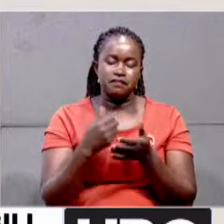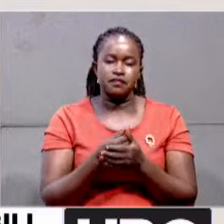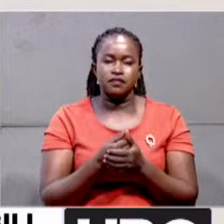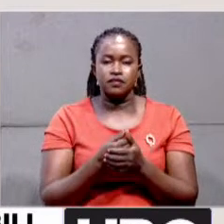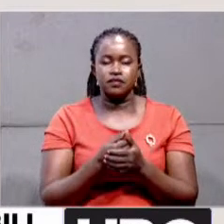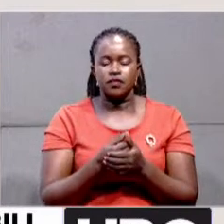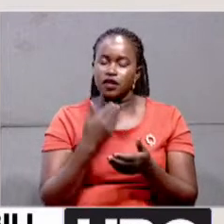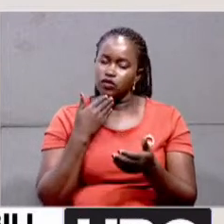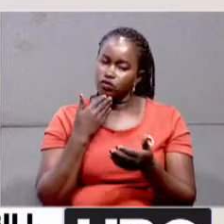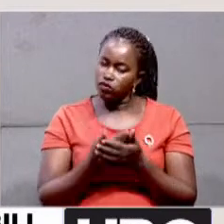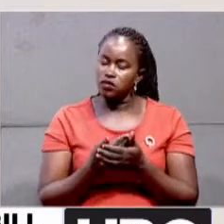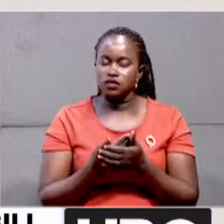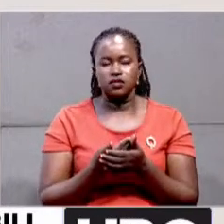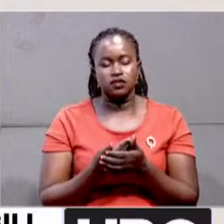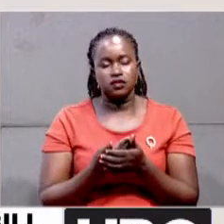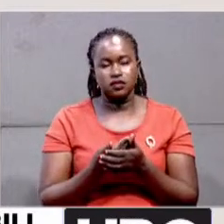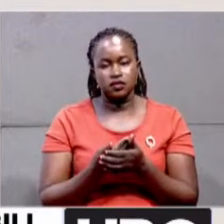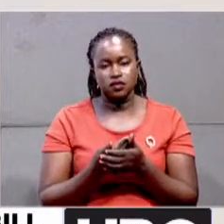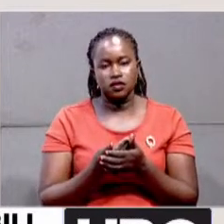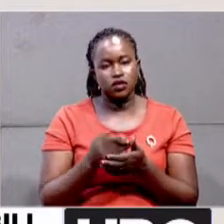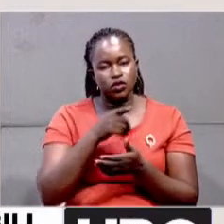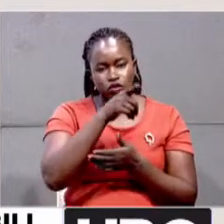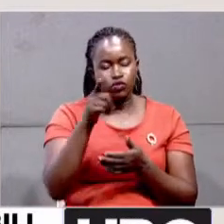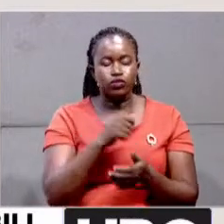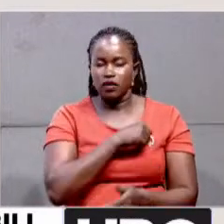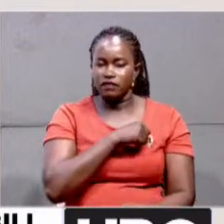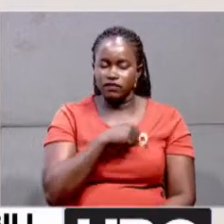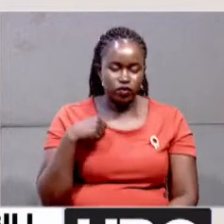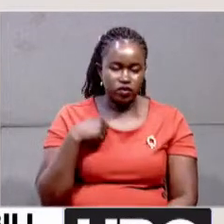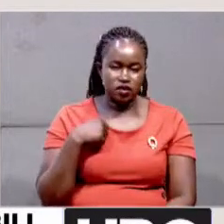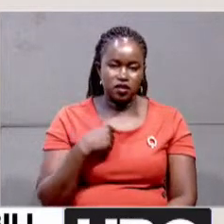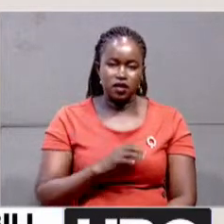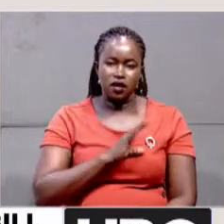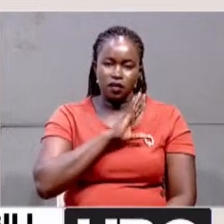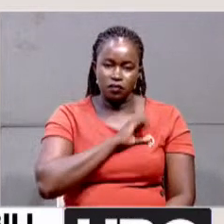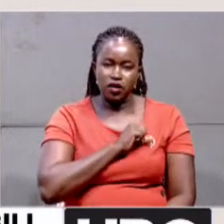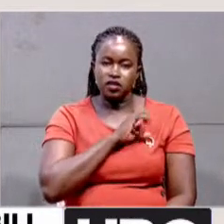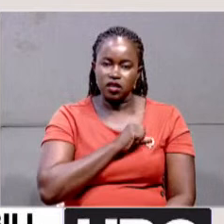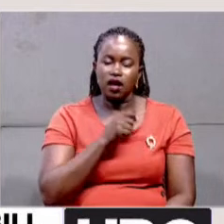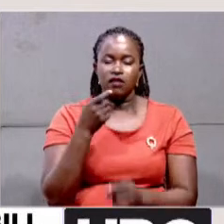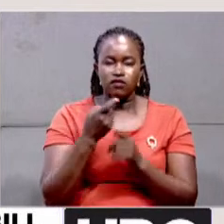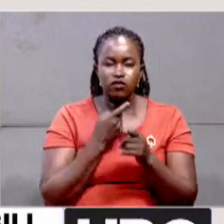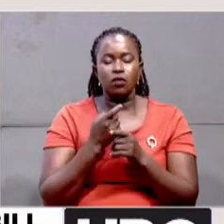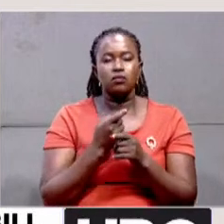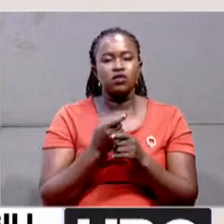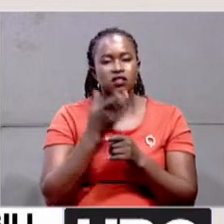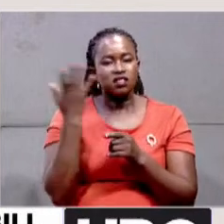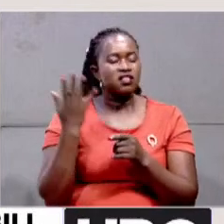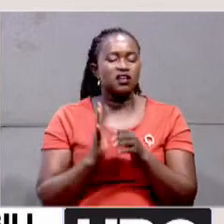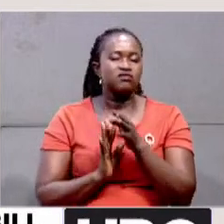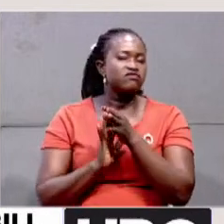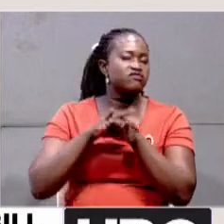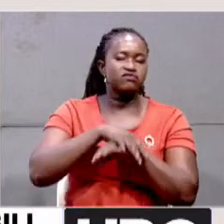It is good that you rejected the pressure from the imperialists.